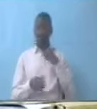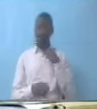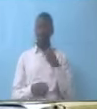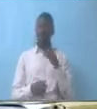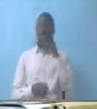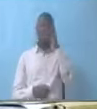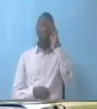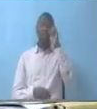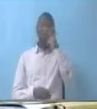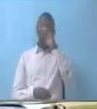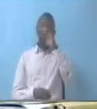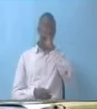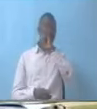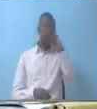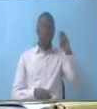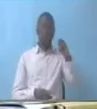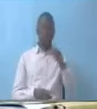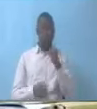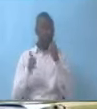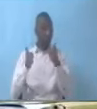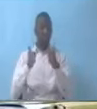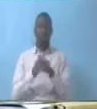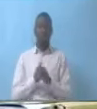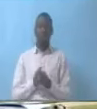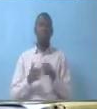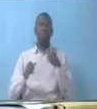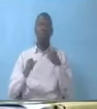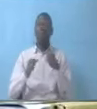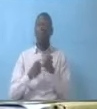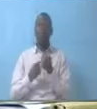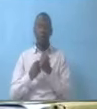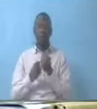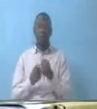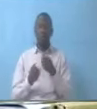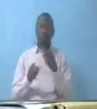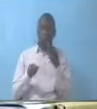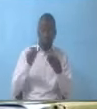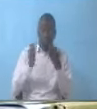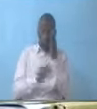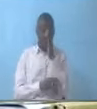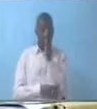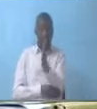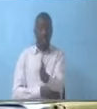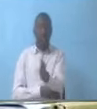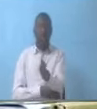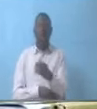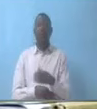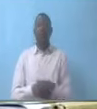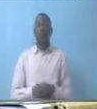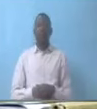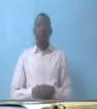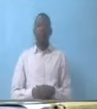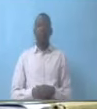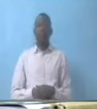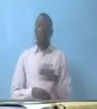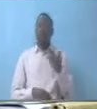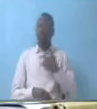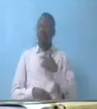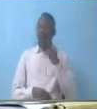Degree bu bax la won de. Then show accountability. Pour gis nak ne danañ doxal njub. People are found to live beyond their